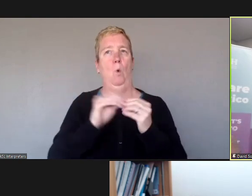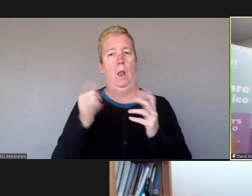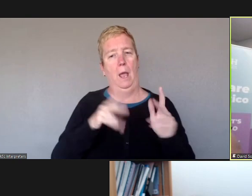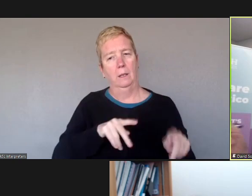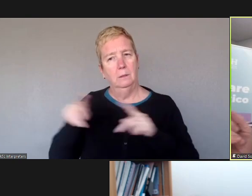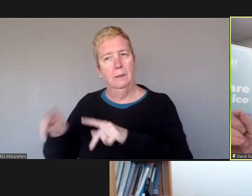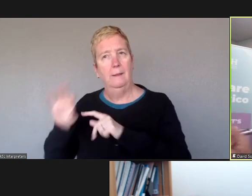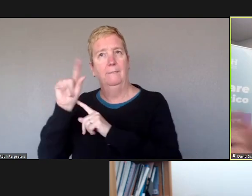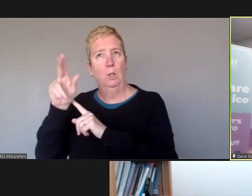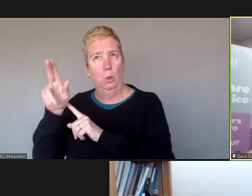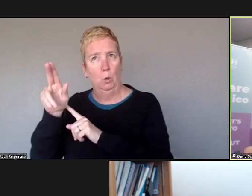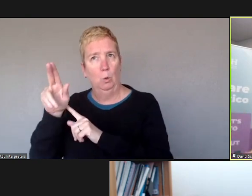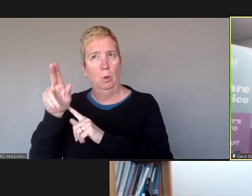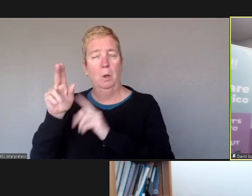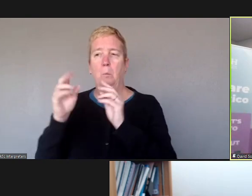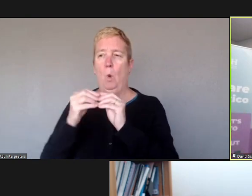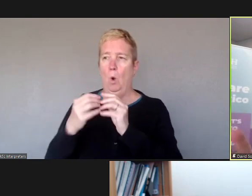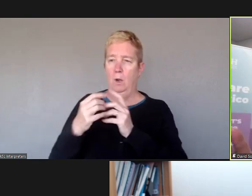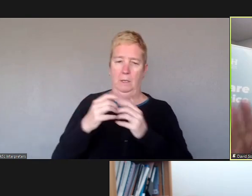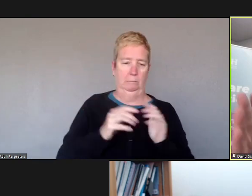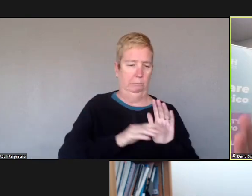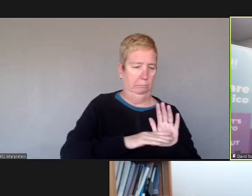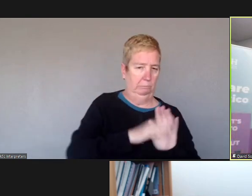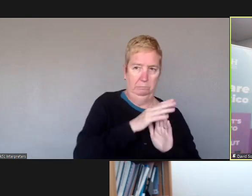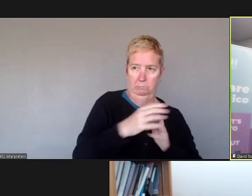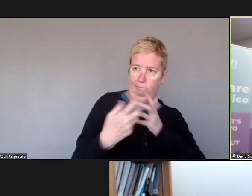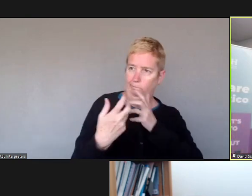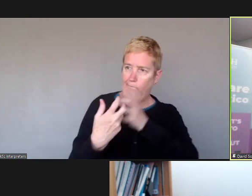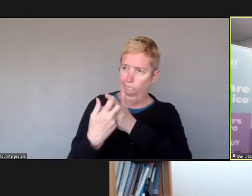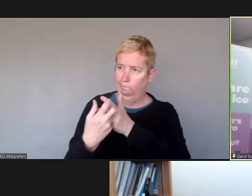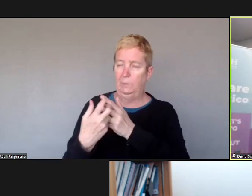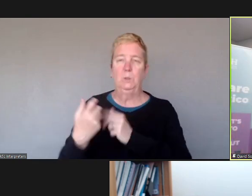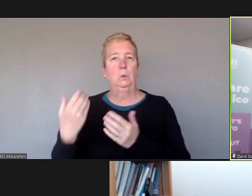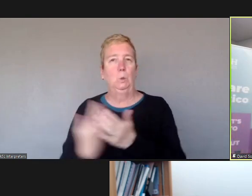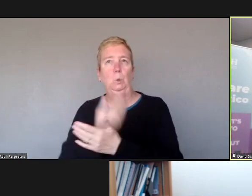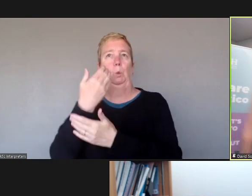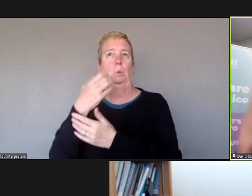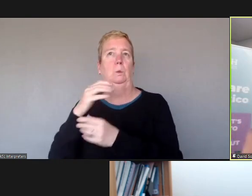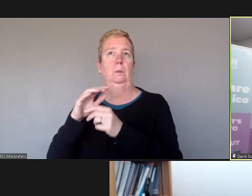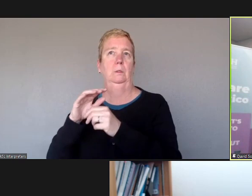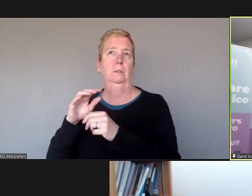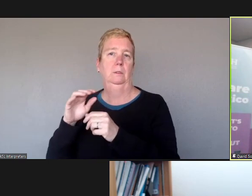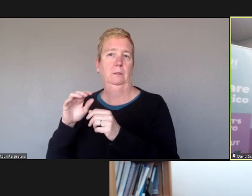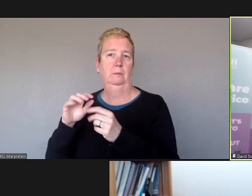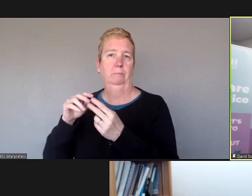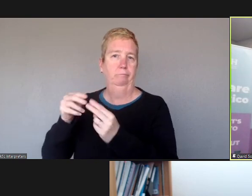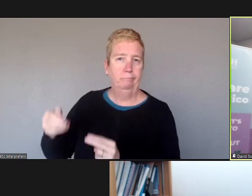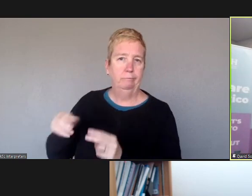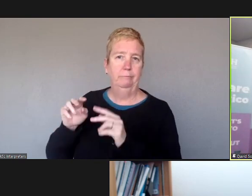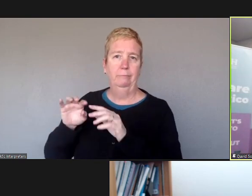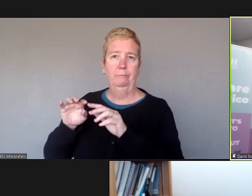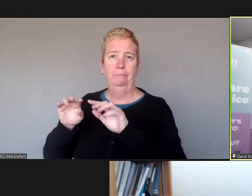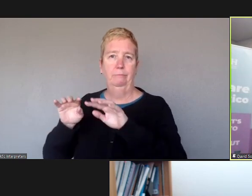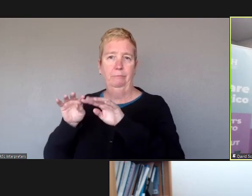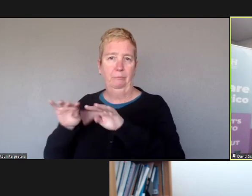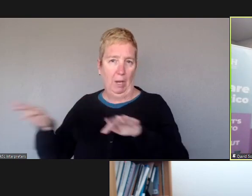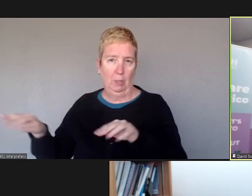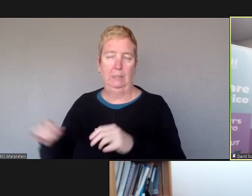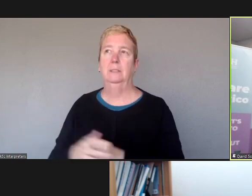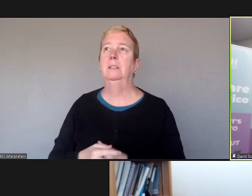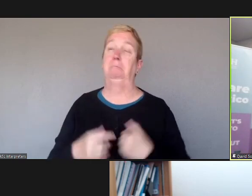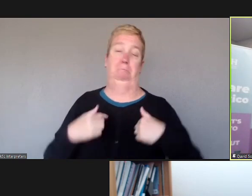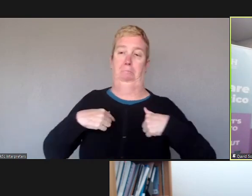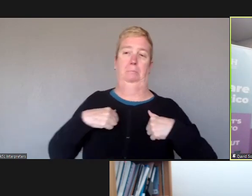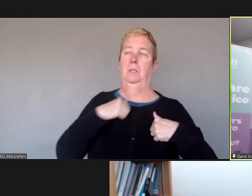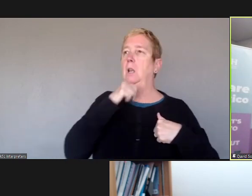tailored to the most recent variants that have come through. So like if I were a vaccine person, which I don't know, I'm not,